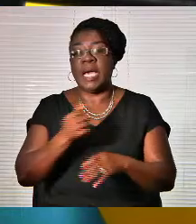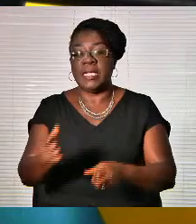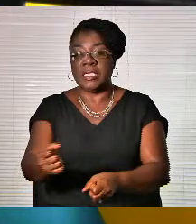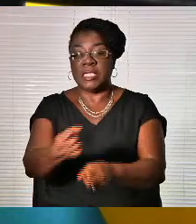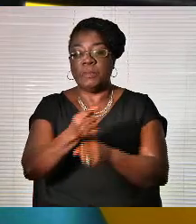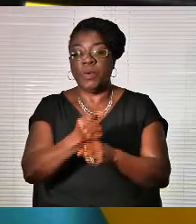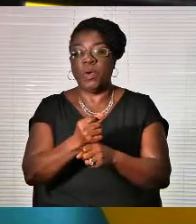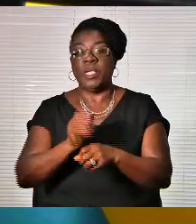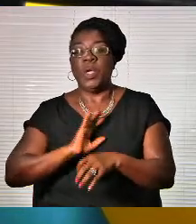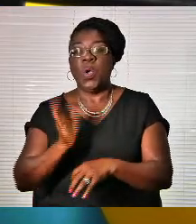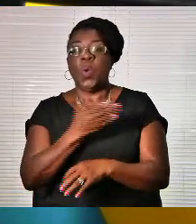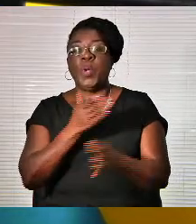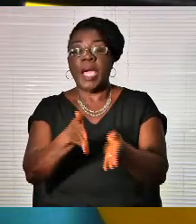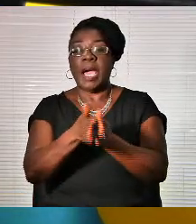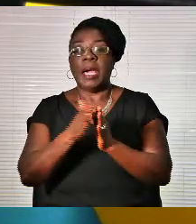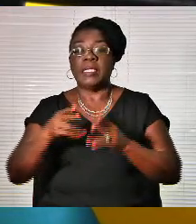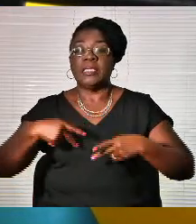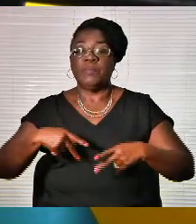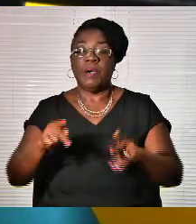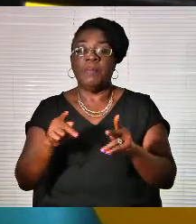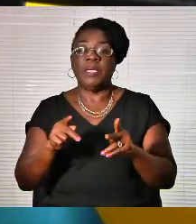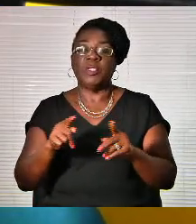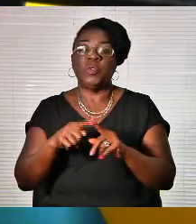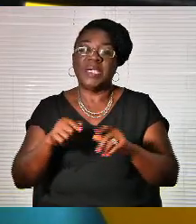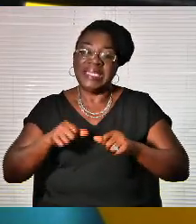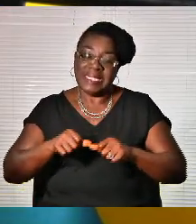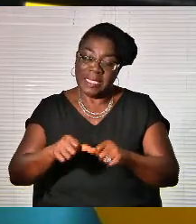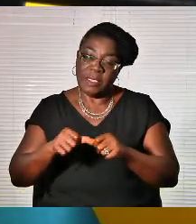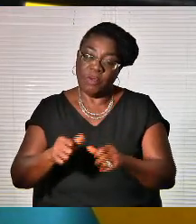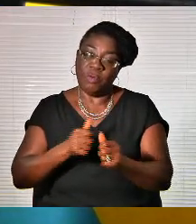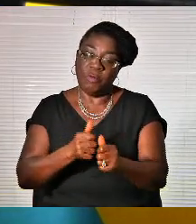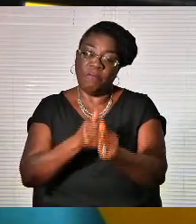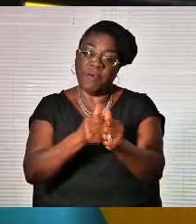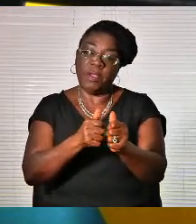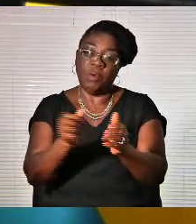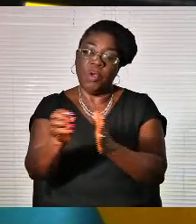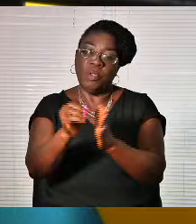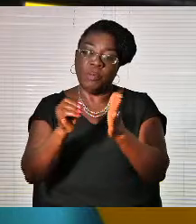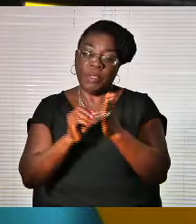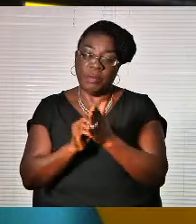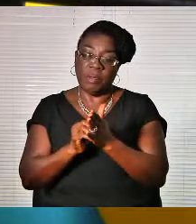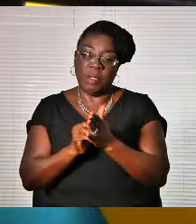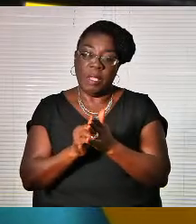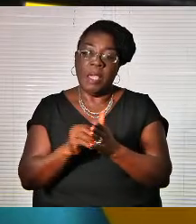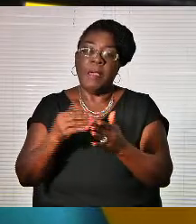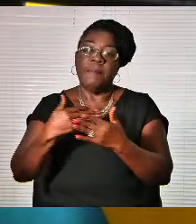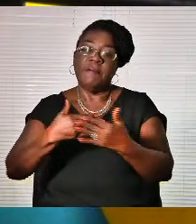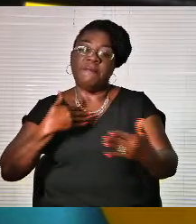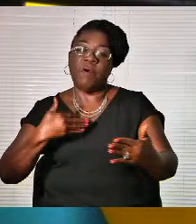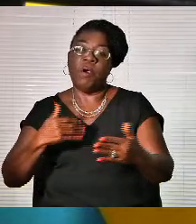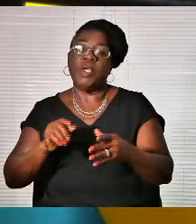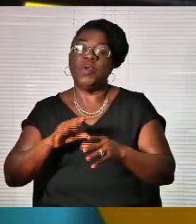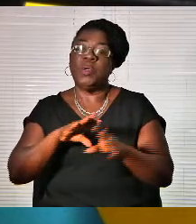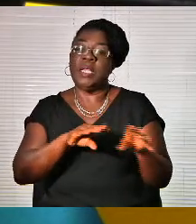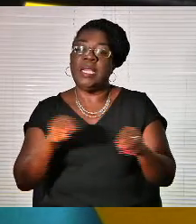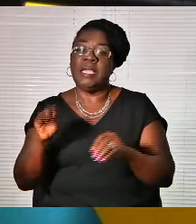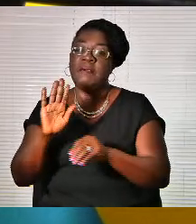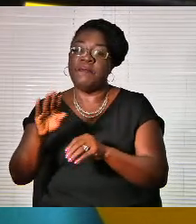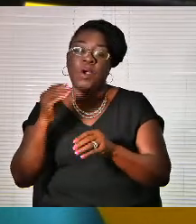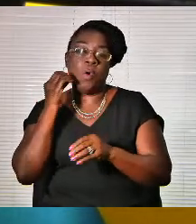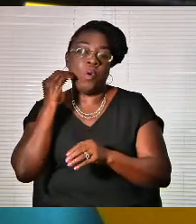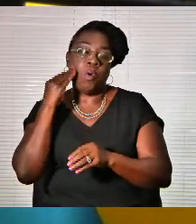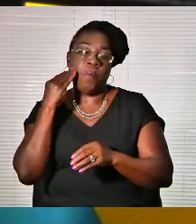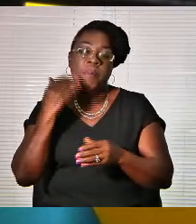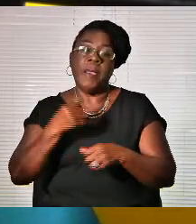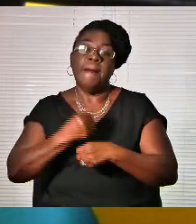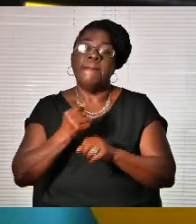the recommended preventative measures. Before you leave your house, ensure that you have a clean mask, your